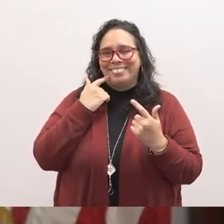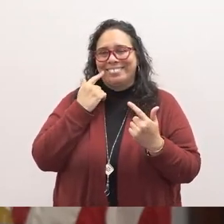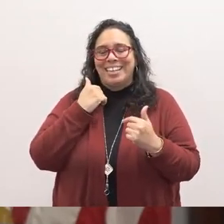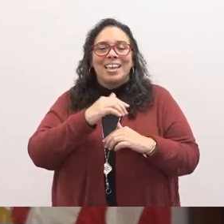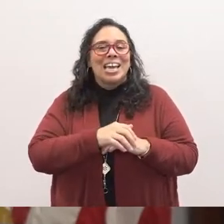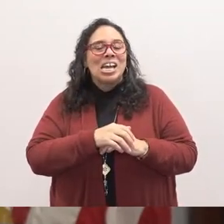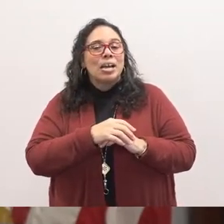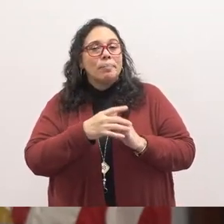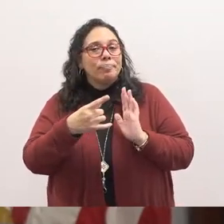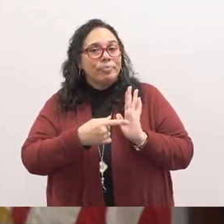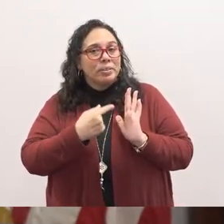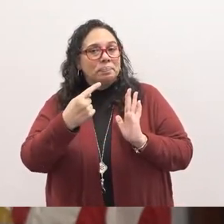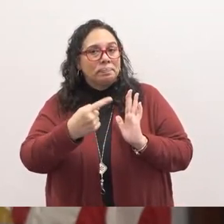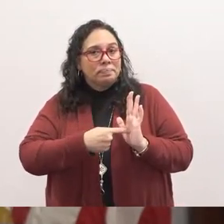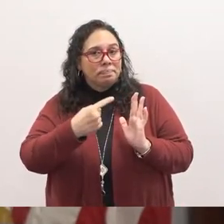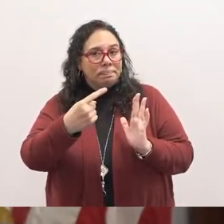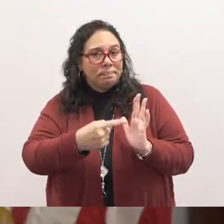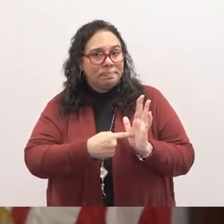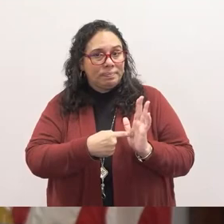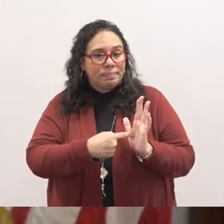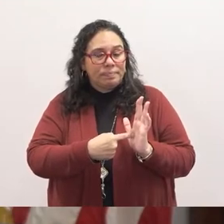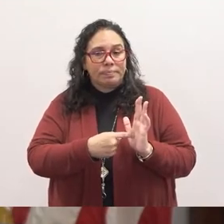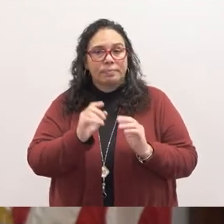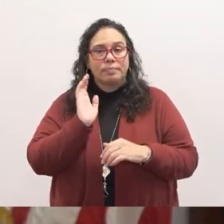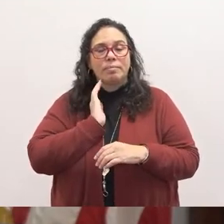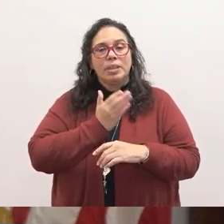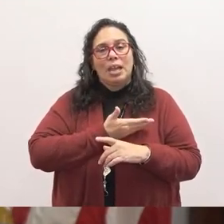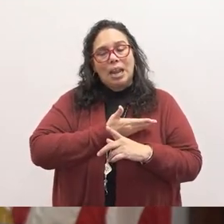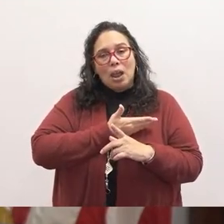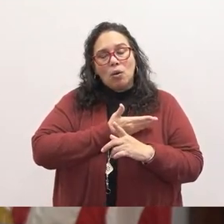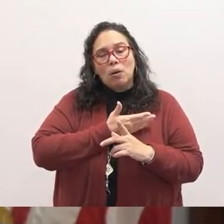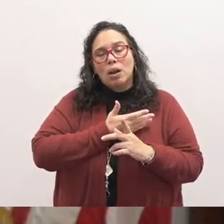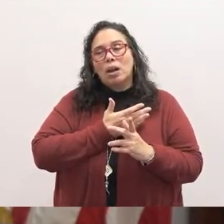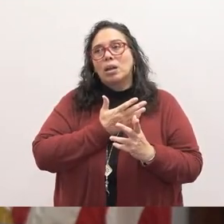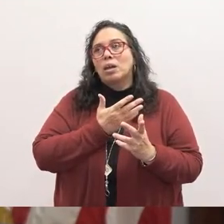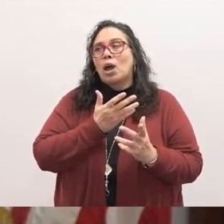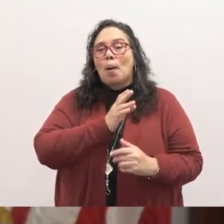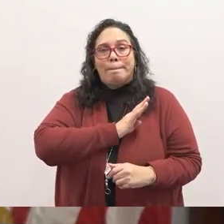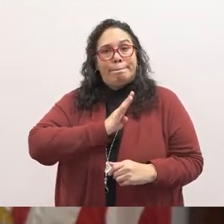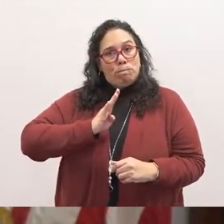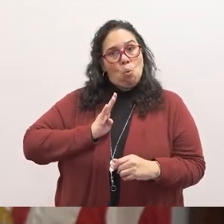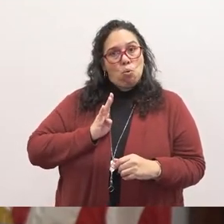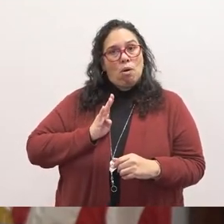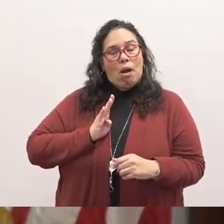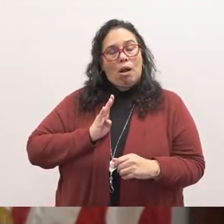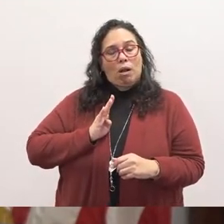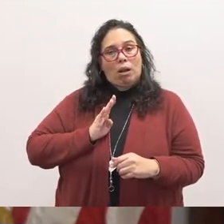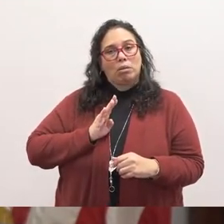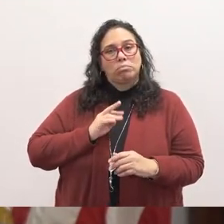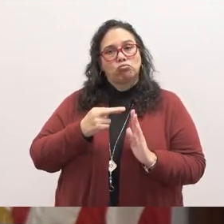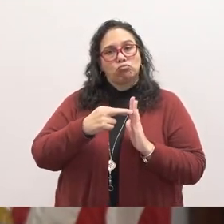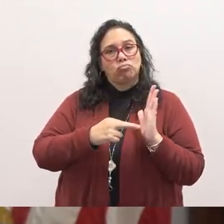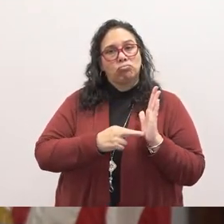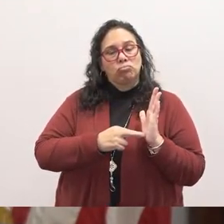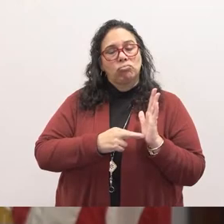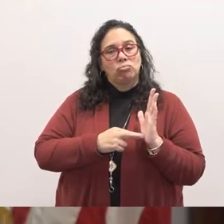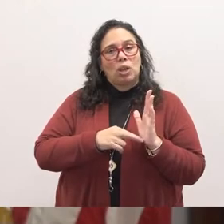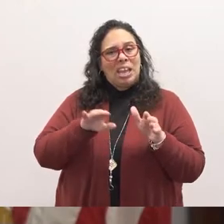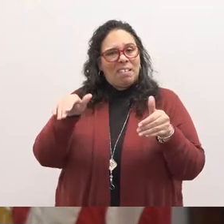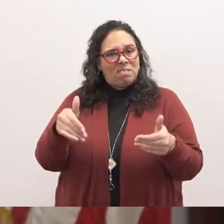From time to time, in our board capacity, we get invited to do,